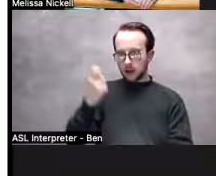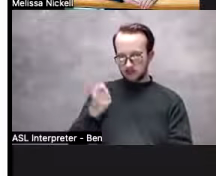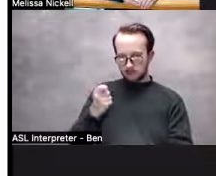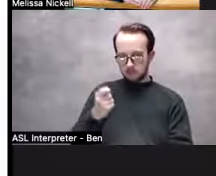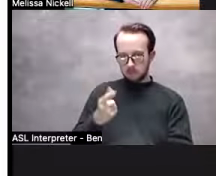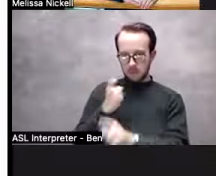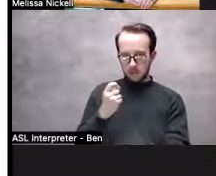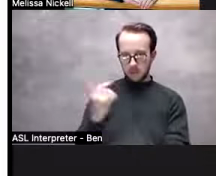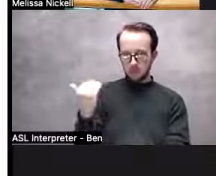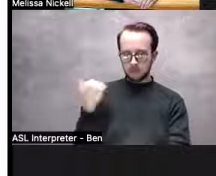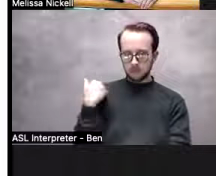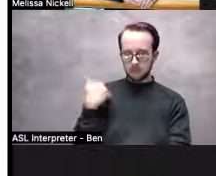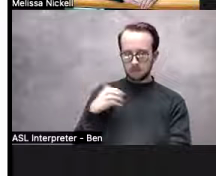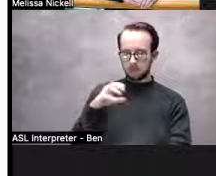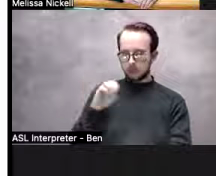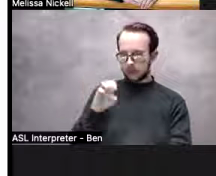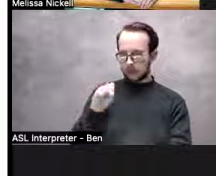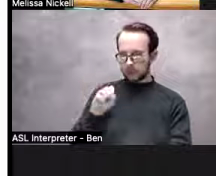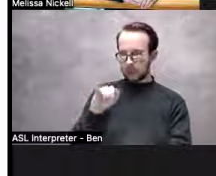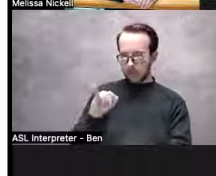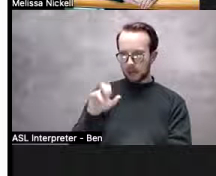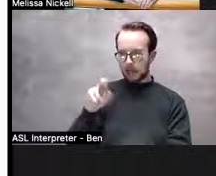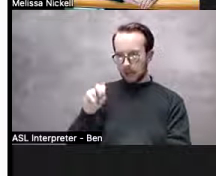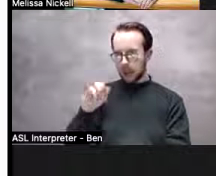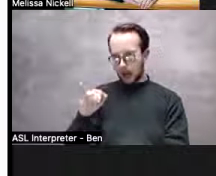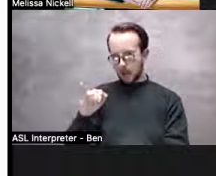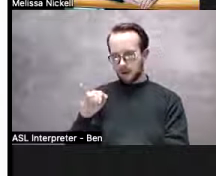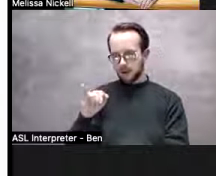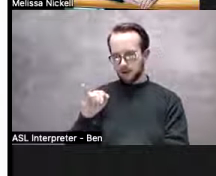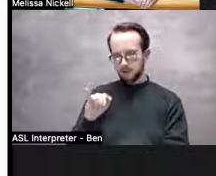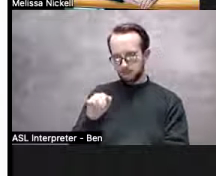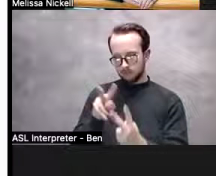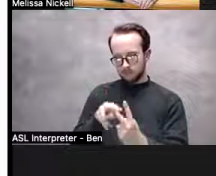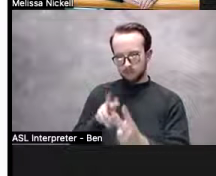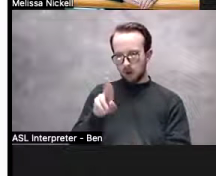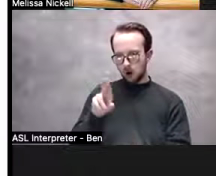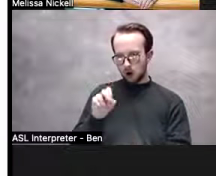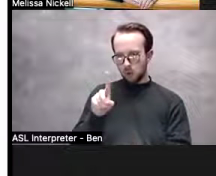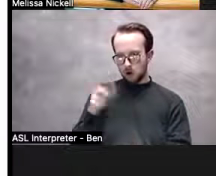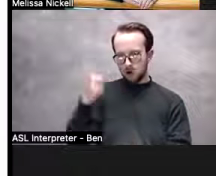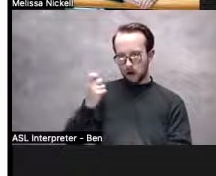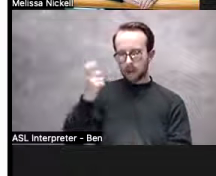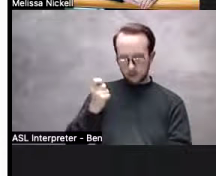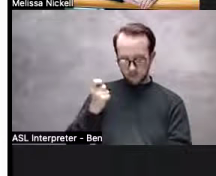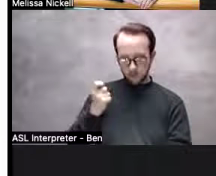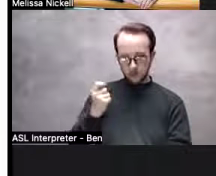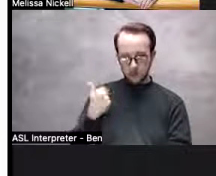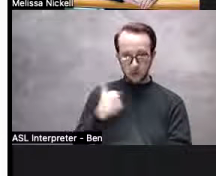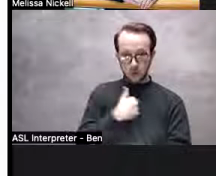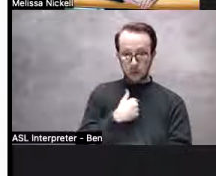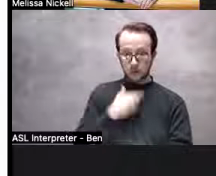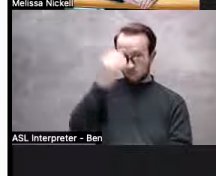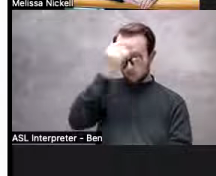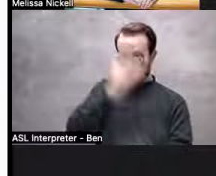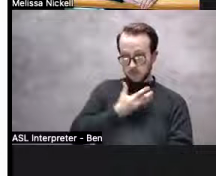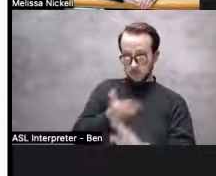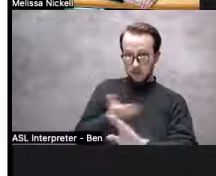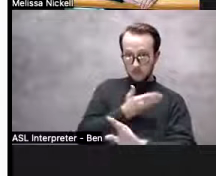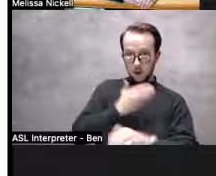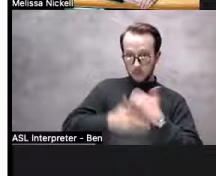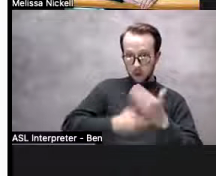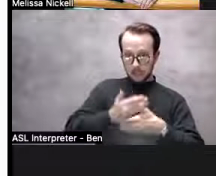the ESI or new investigators. And we were told before the grant process began that,